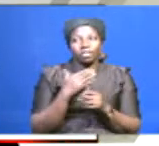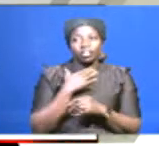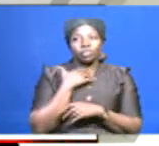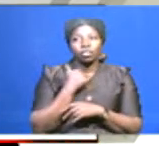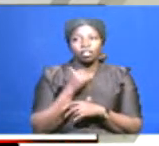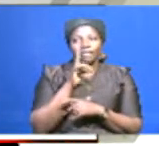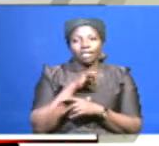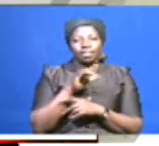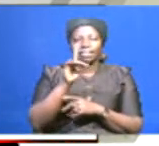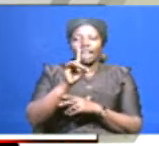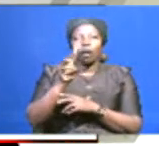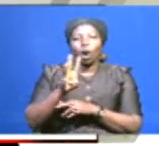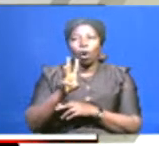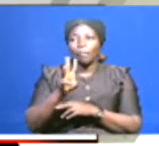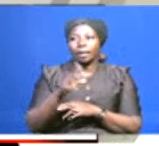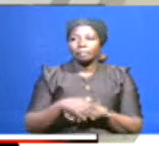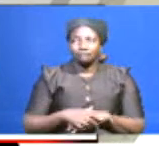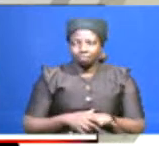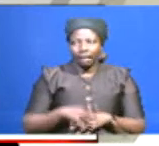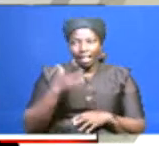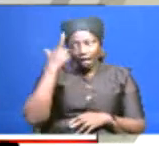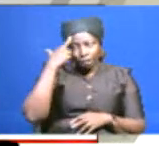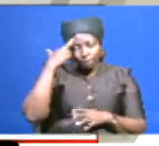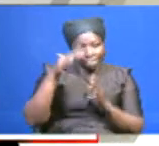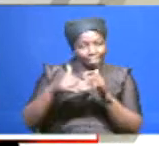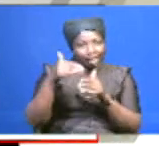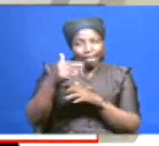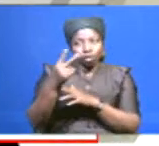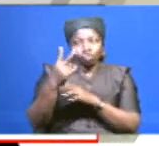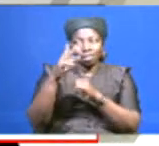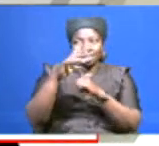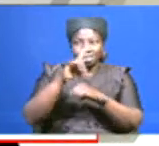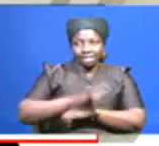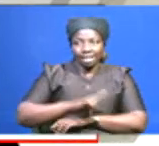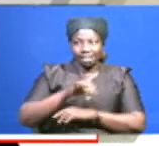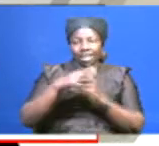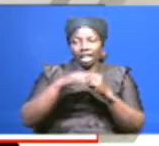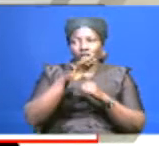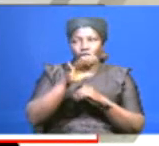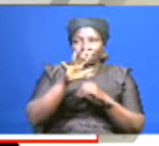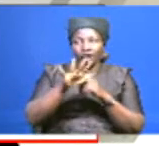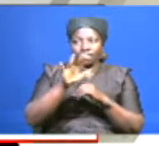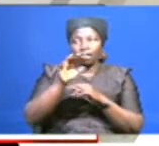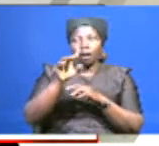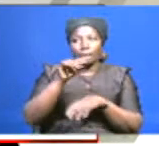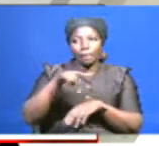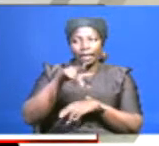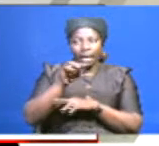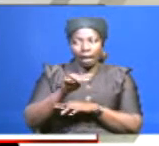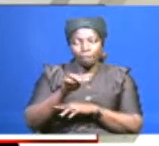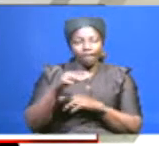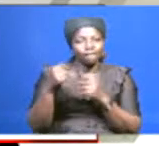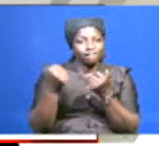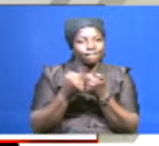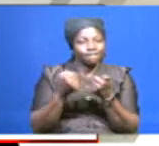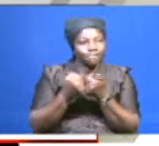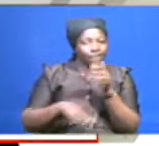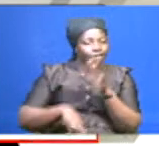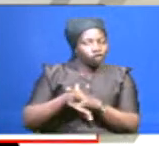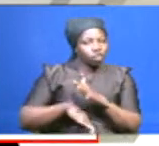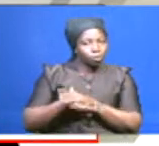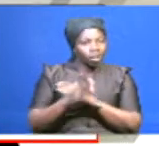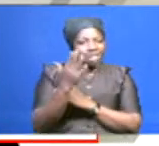Wahome. All right. Remember that for the next 2 days, 9:45 p.m., the best of German knockout football is coming in. It's the semifinals